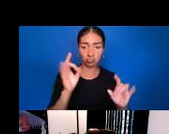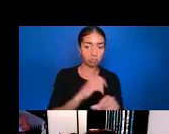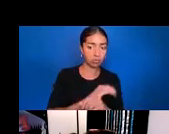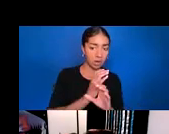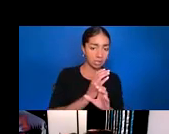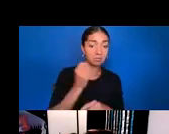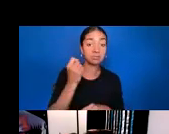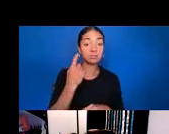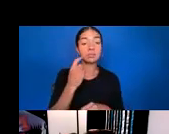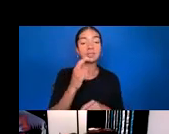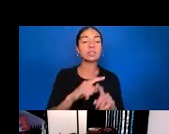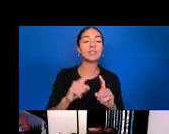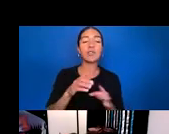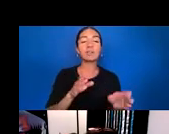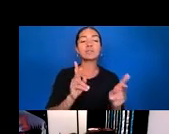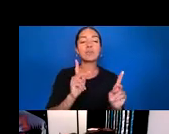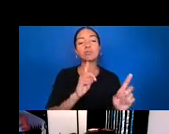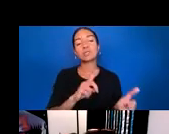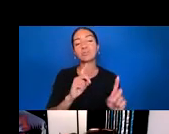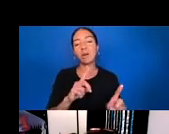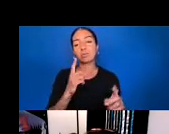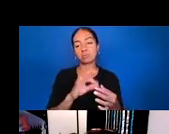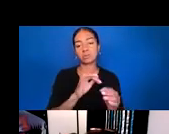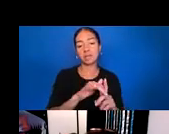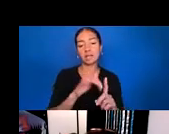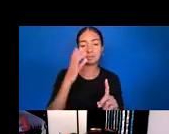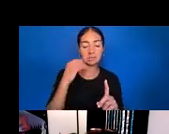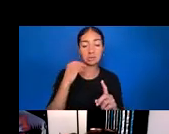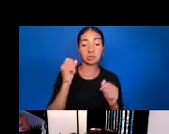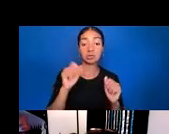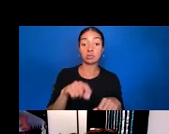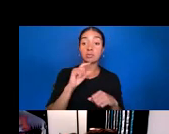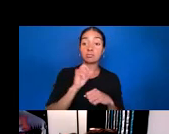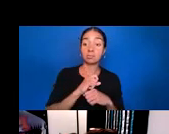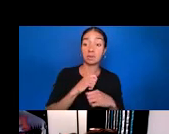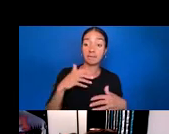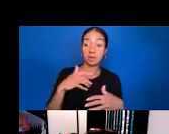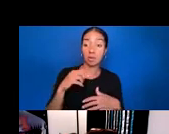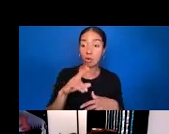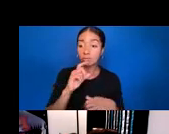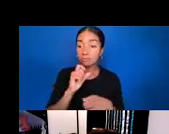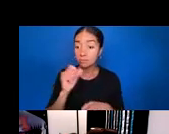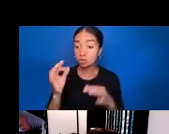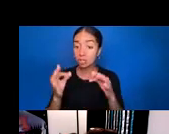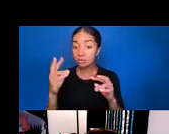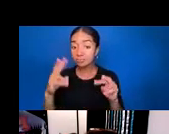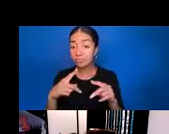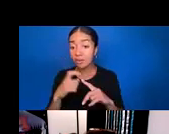to that. There also can be the fear, or there can be real judgment from family or